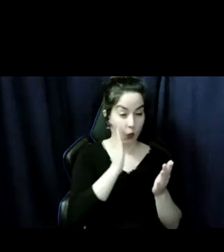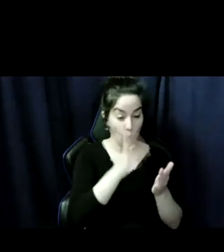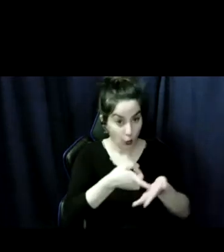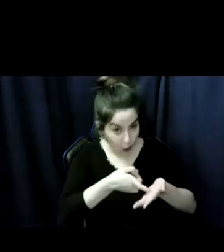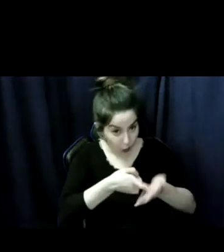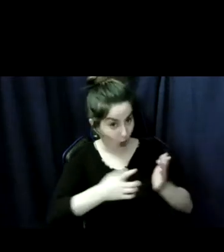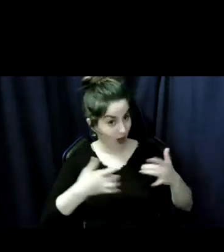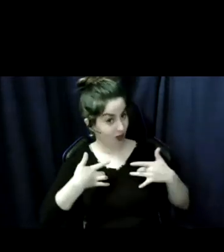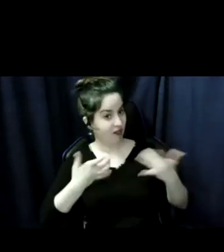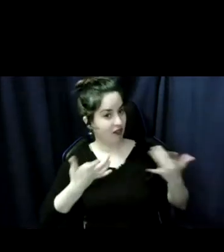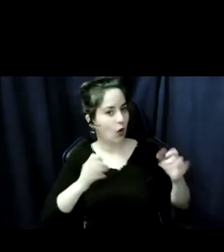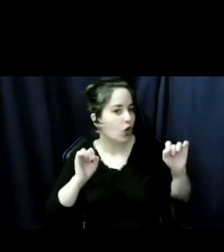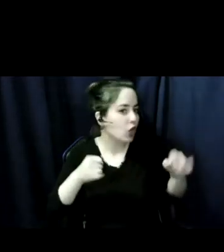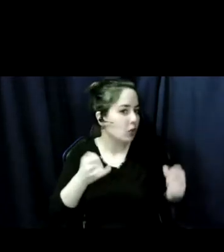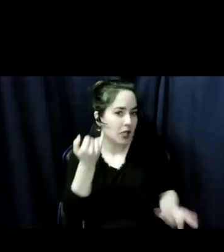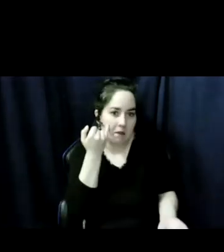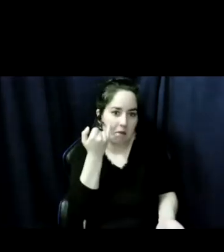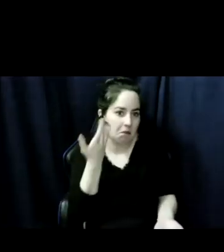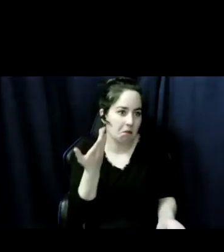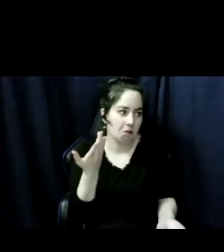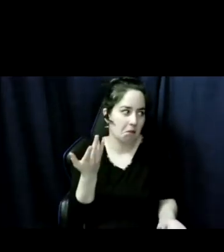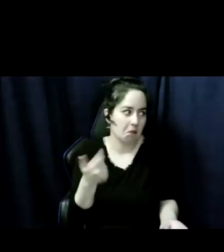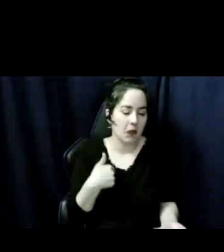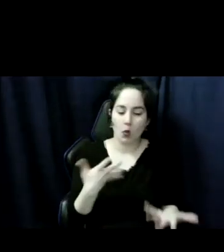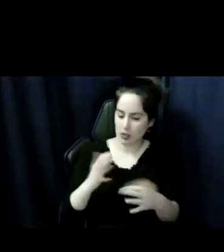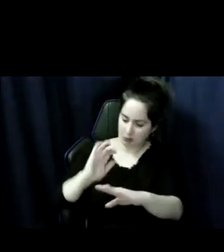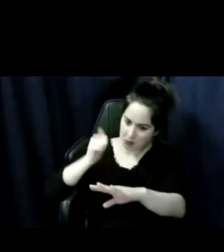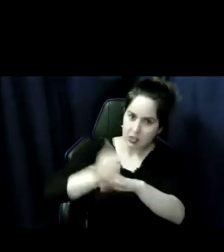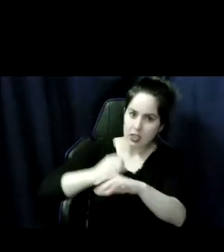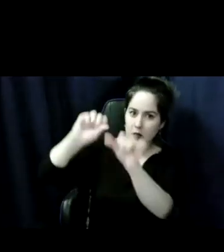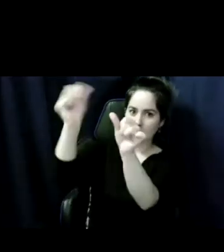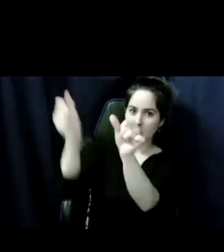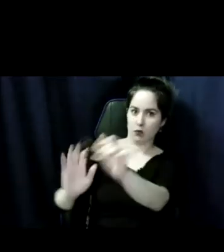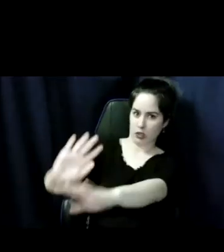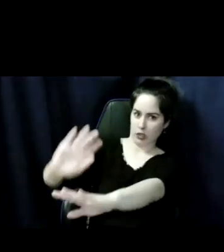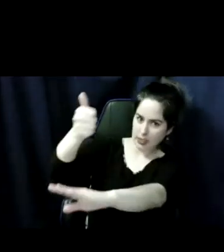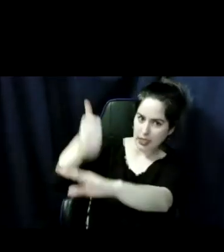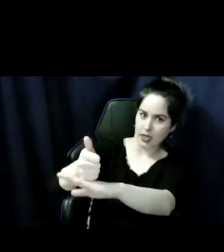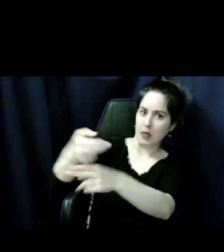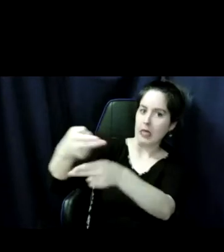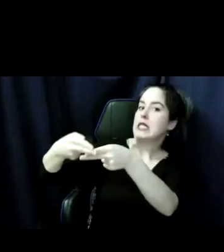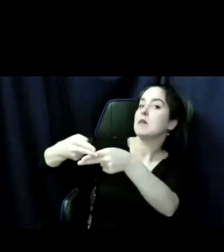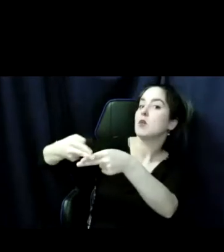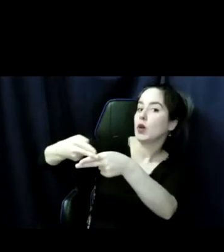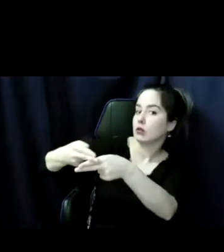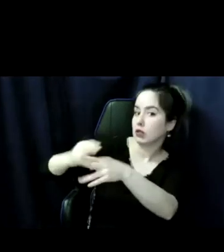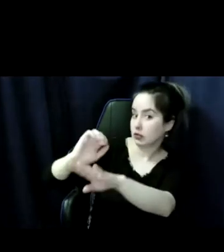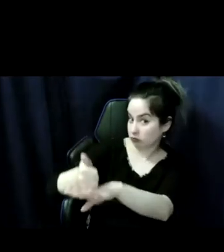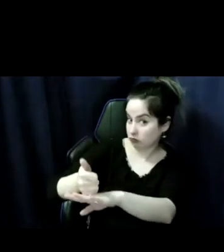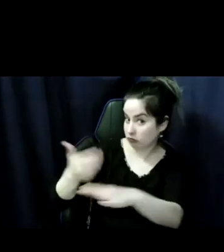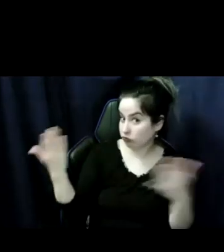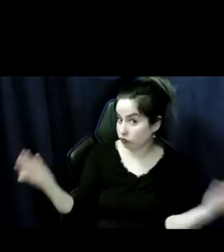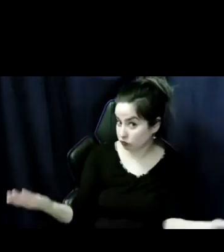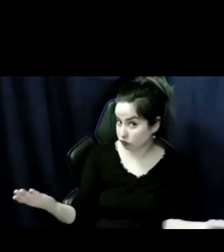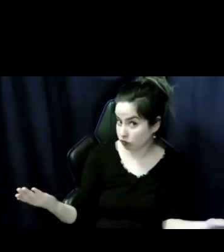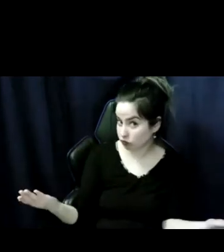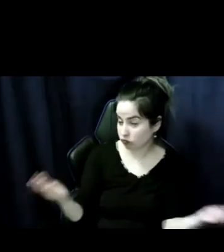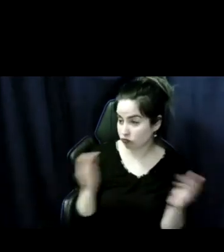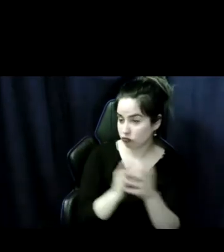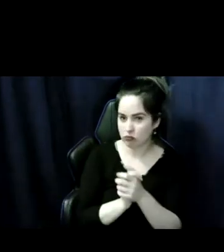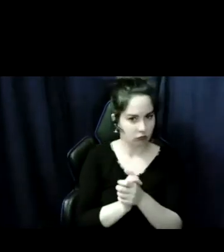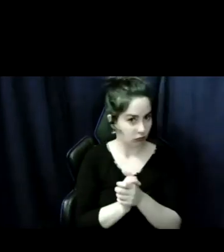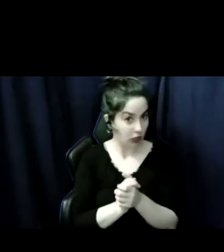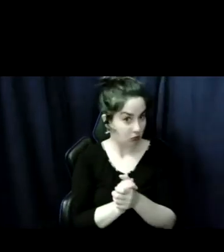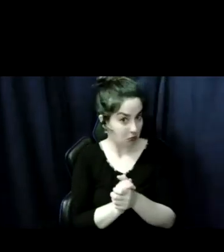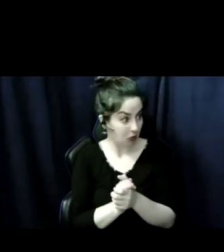or would it just be if I wanted to build like a piece and then have it installed there, even if temporarily? Yeah, temporary installations are great